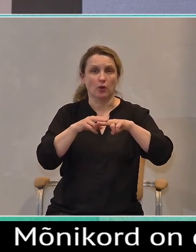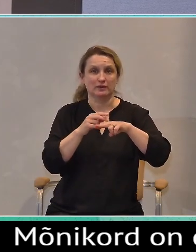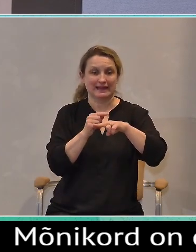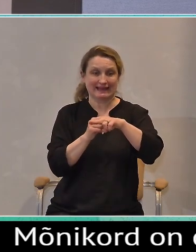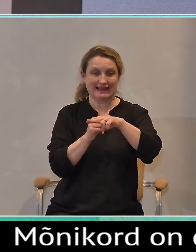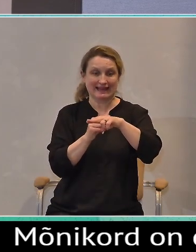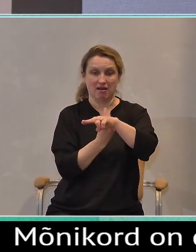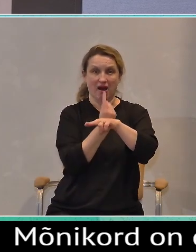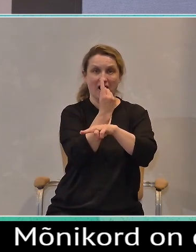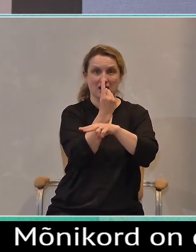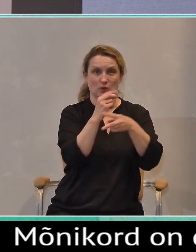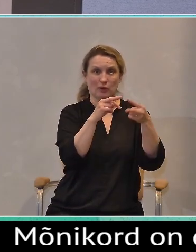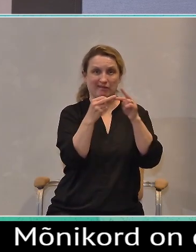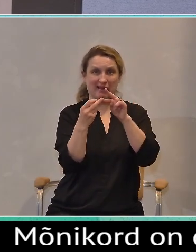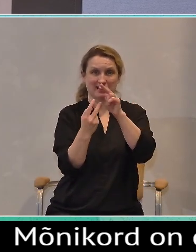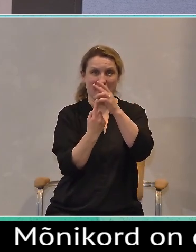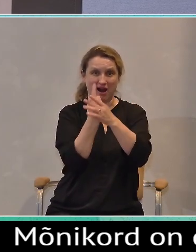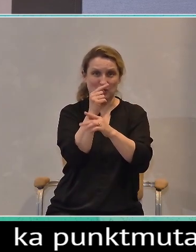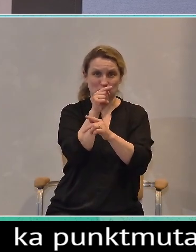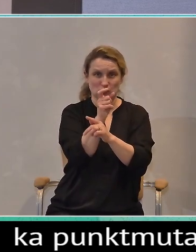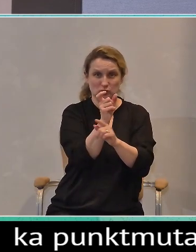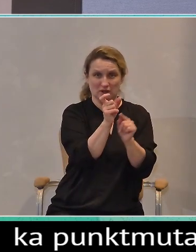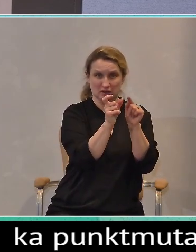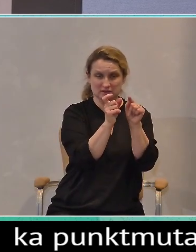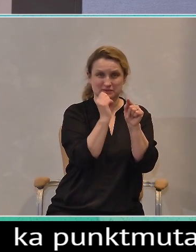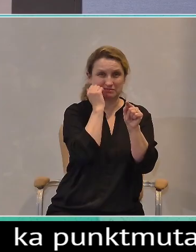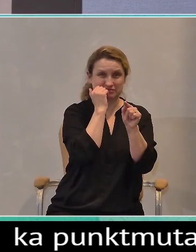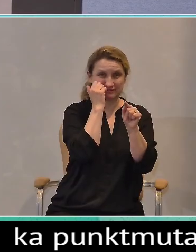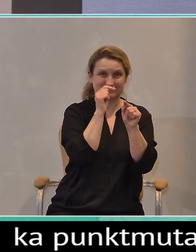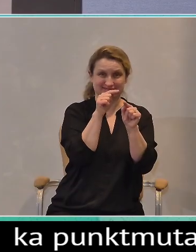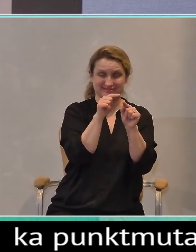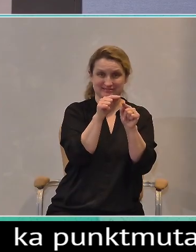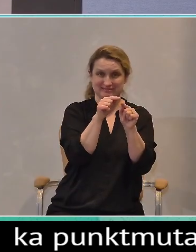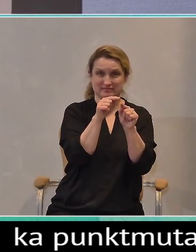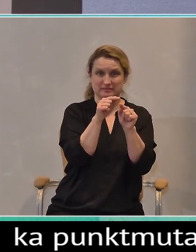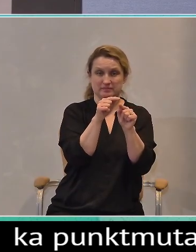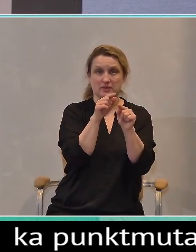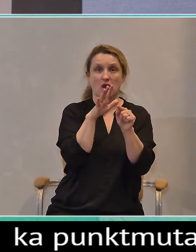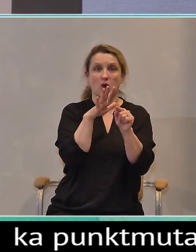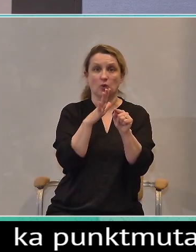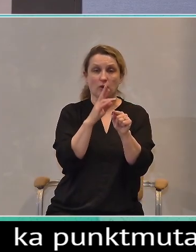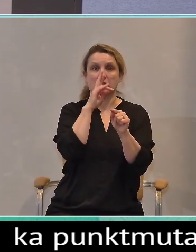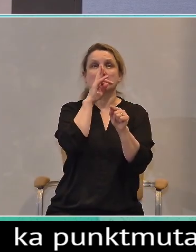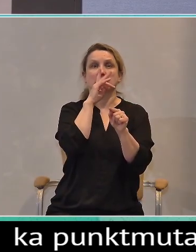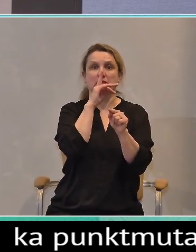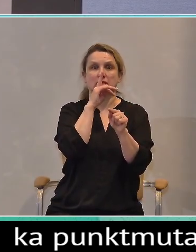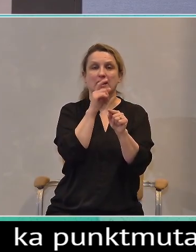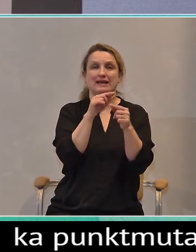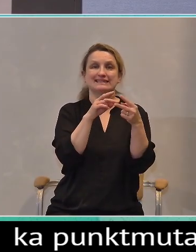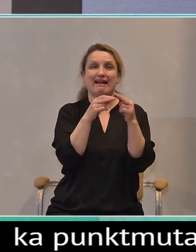red, especially in the early parts of the gene, along with the initiator